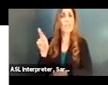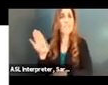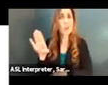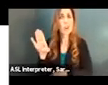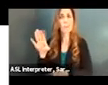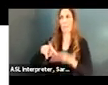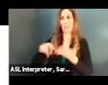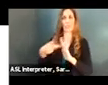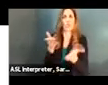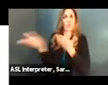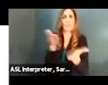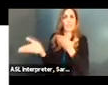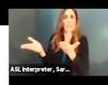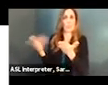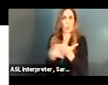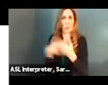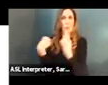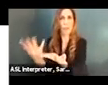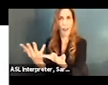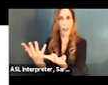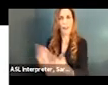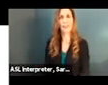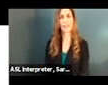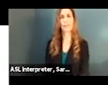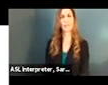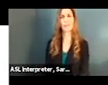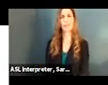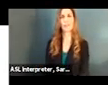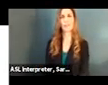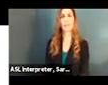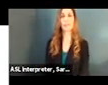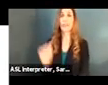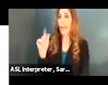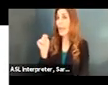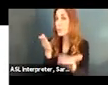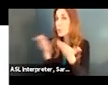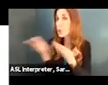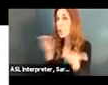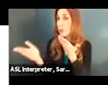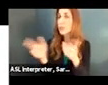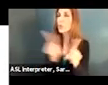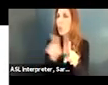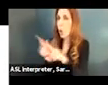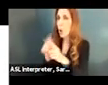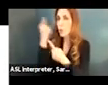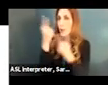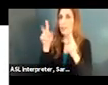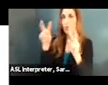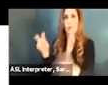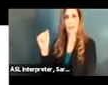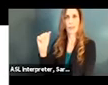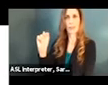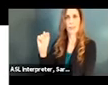services. And AT services are also considered assistive